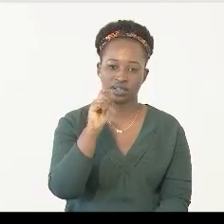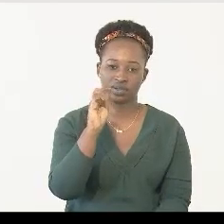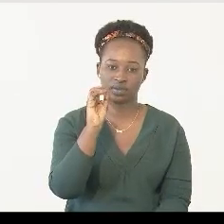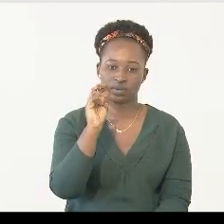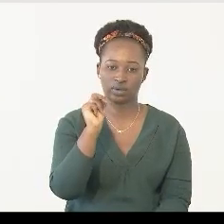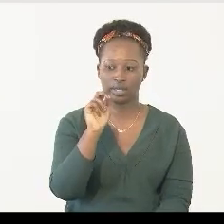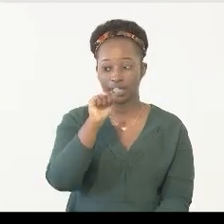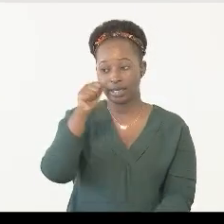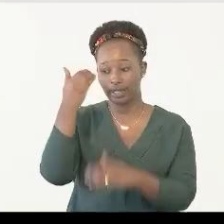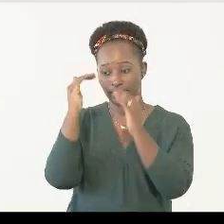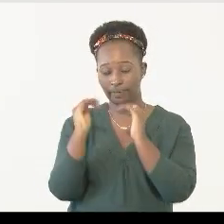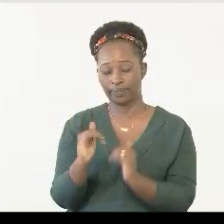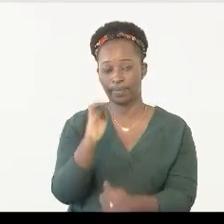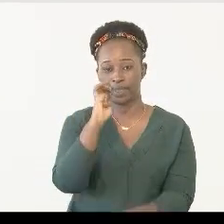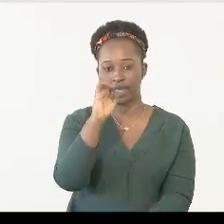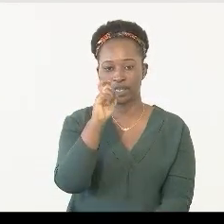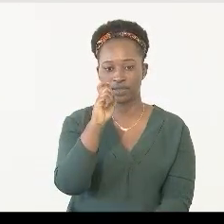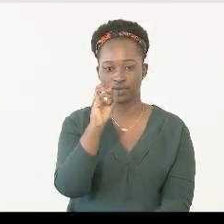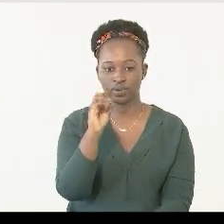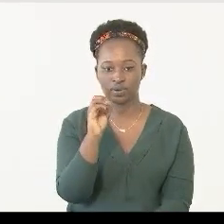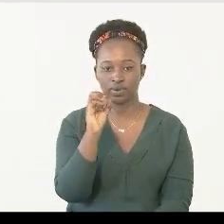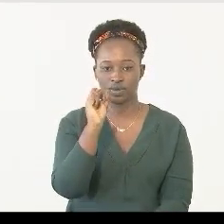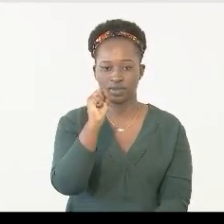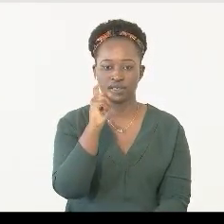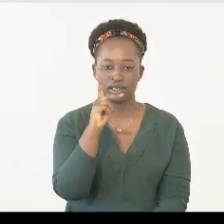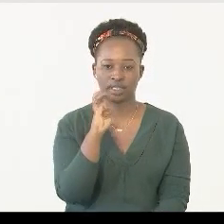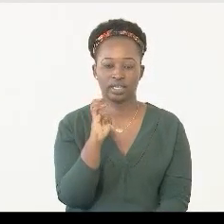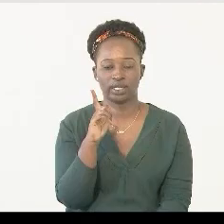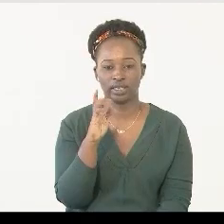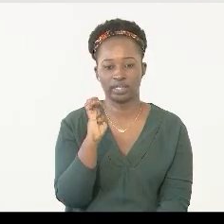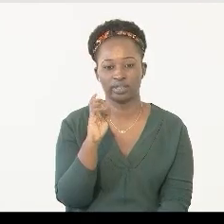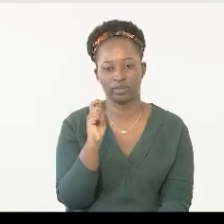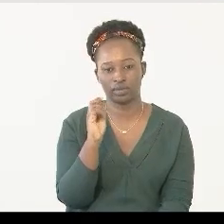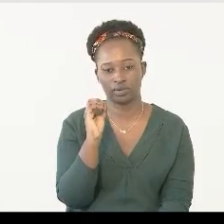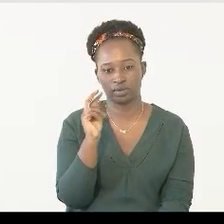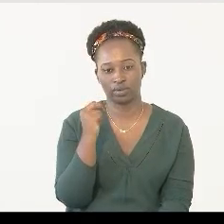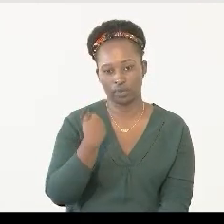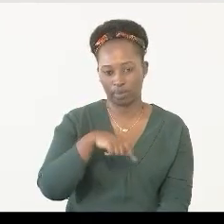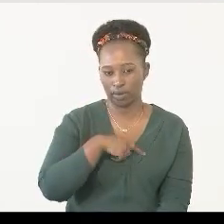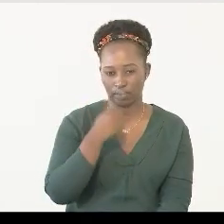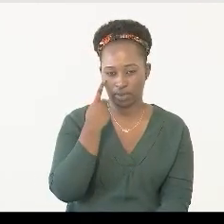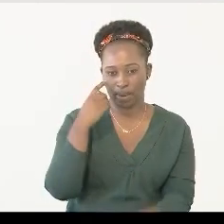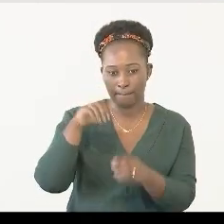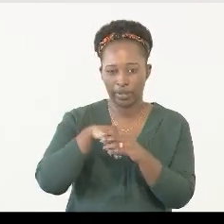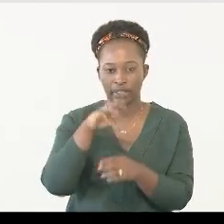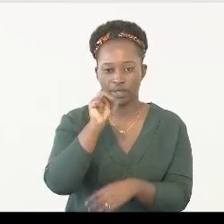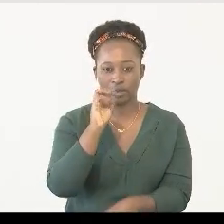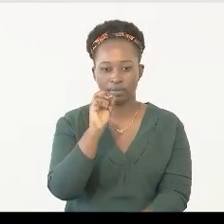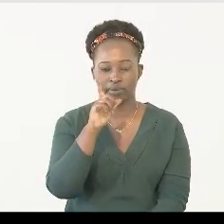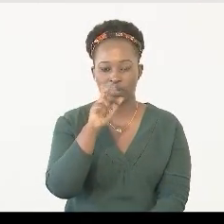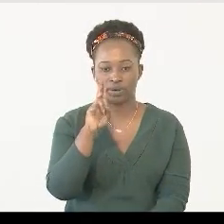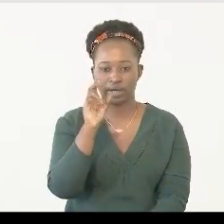exoskeleton. Exoskeleton, this one we can find it in organisms like mollusks, arthropods,